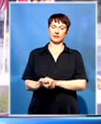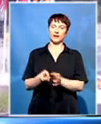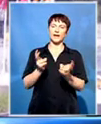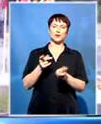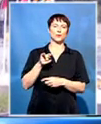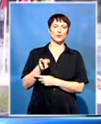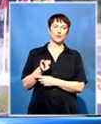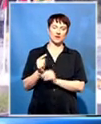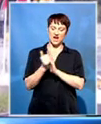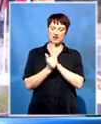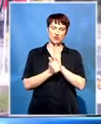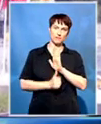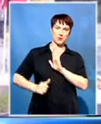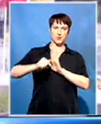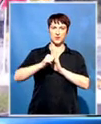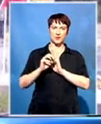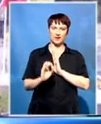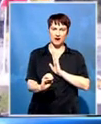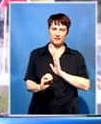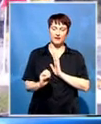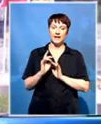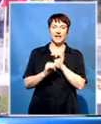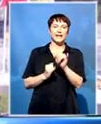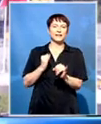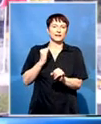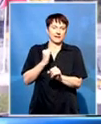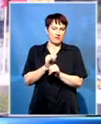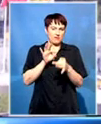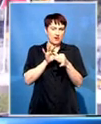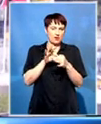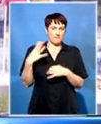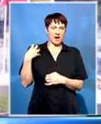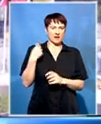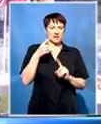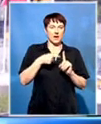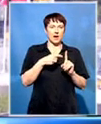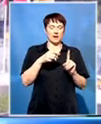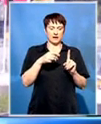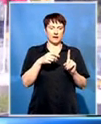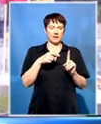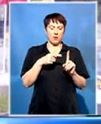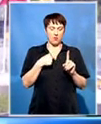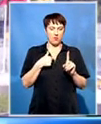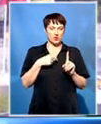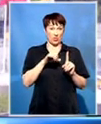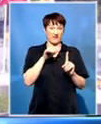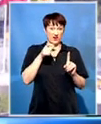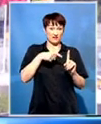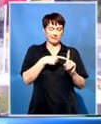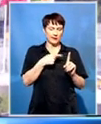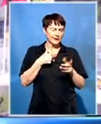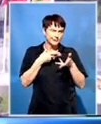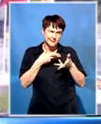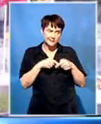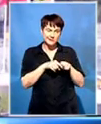of the agenda. We spoke earlier with the International Relations Minister, Maita Mashabane, and as much as calling these goals noble and